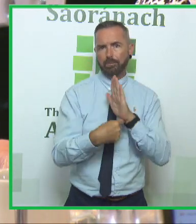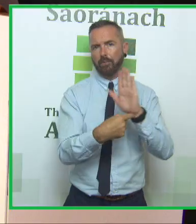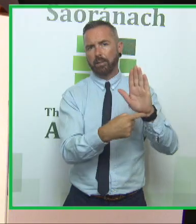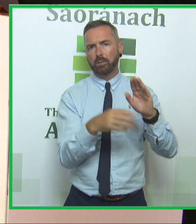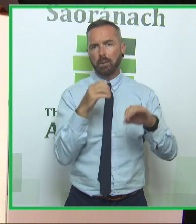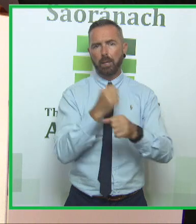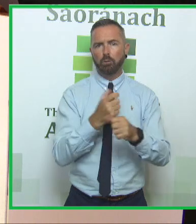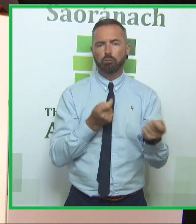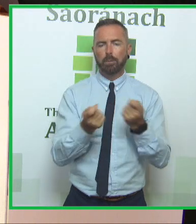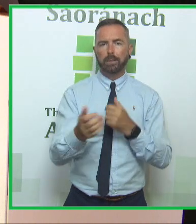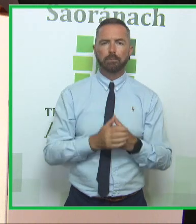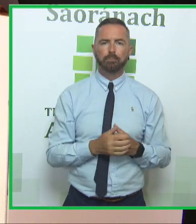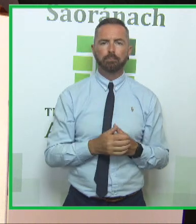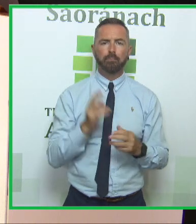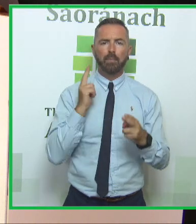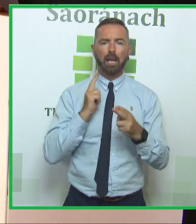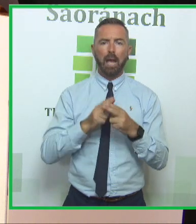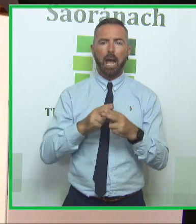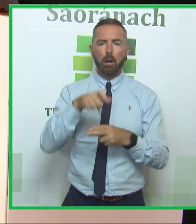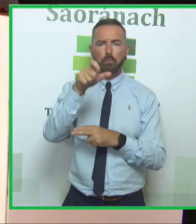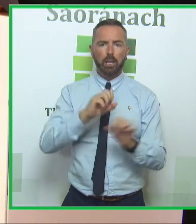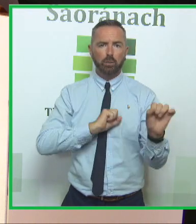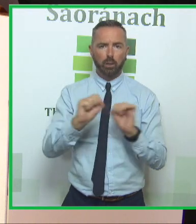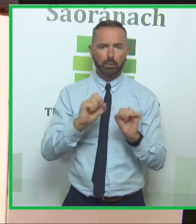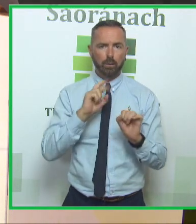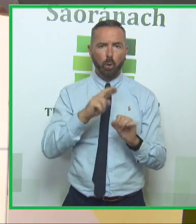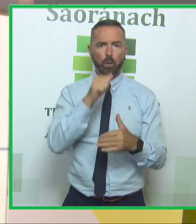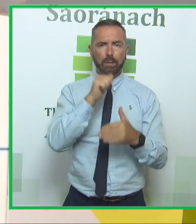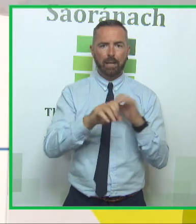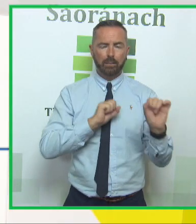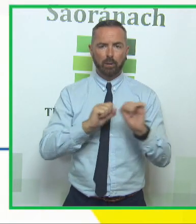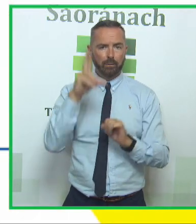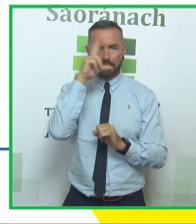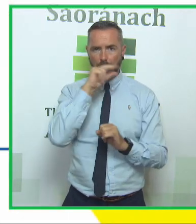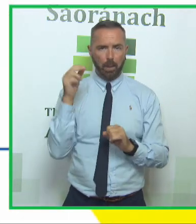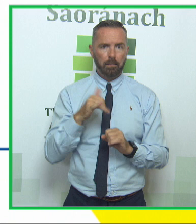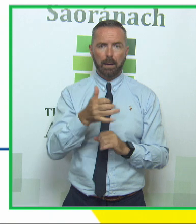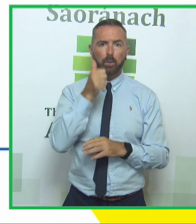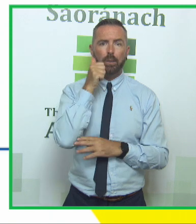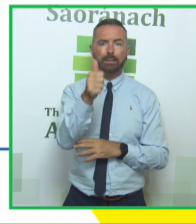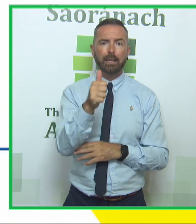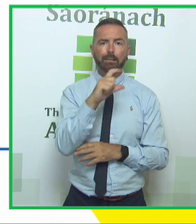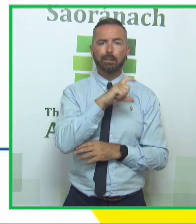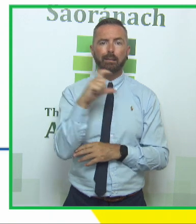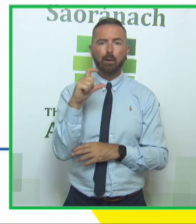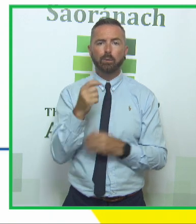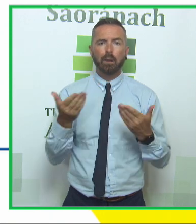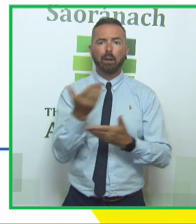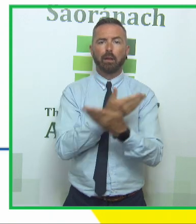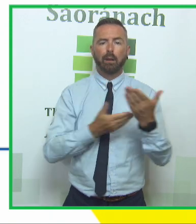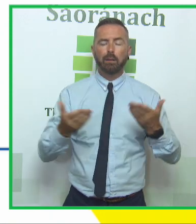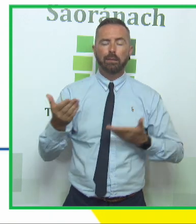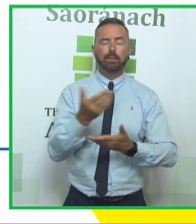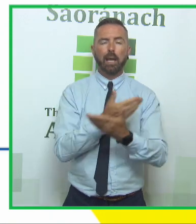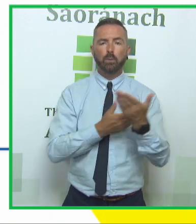on treatment. Outpatient services are day services. For example, you might attend a counselling service or